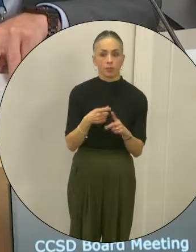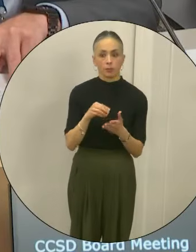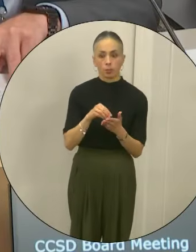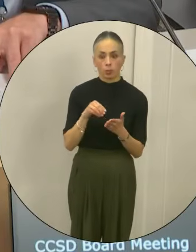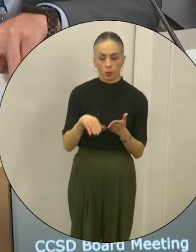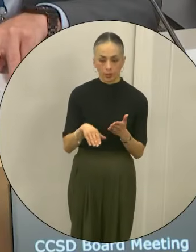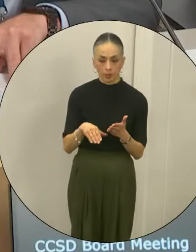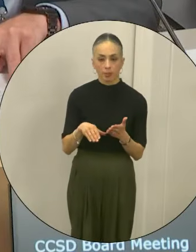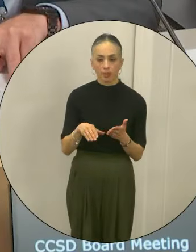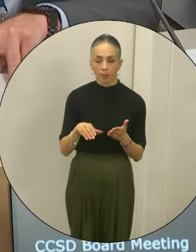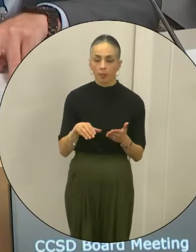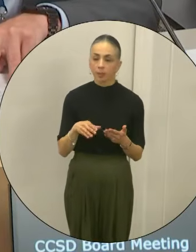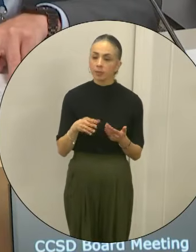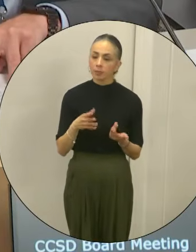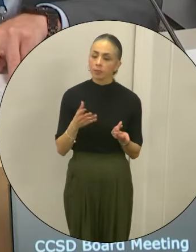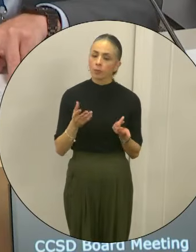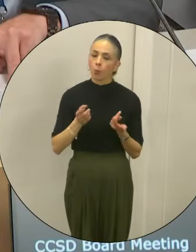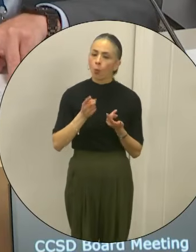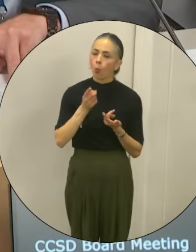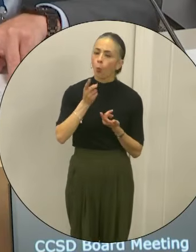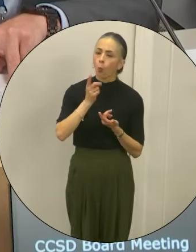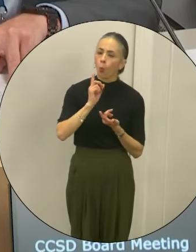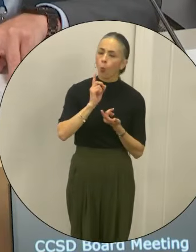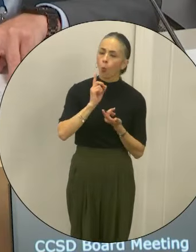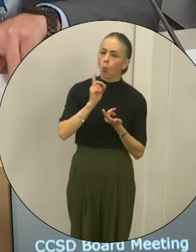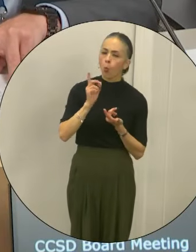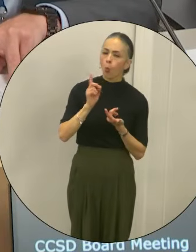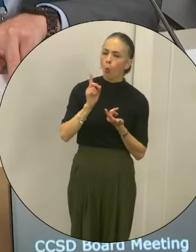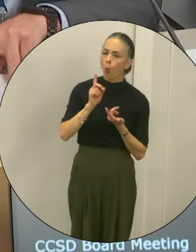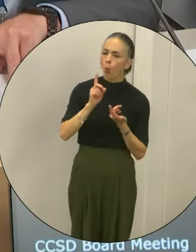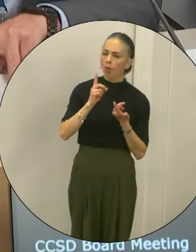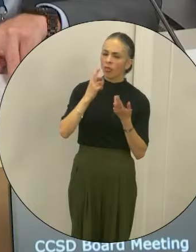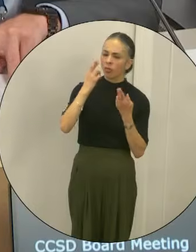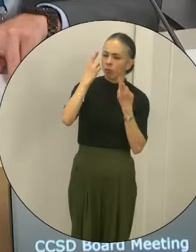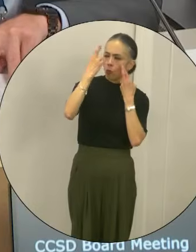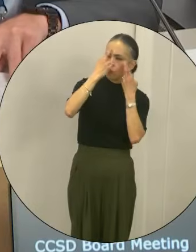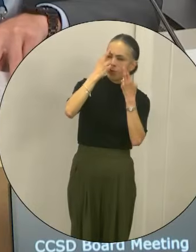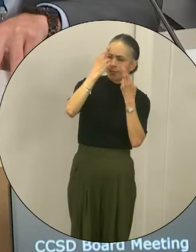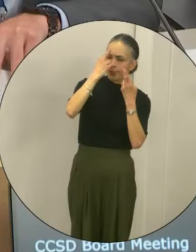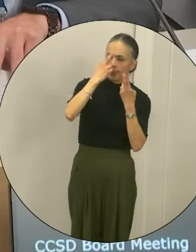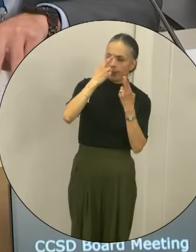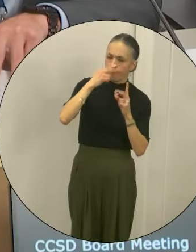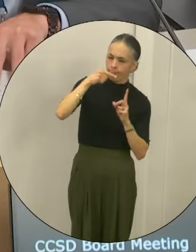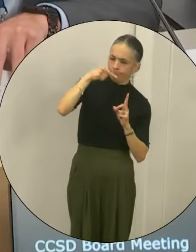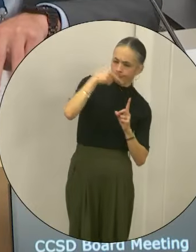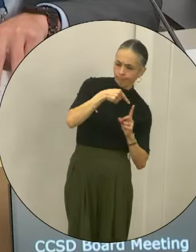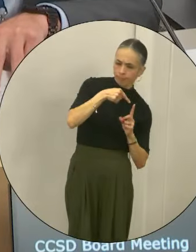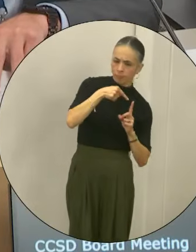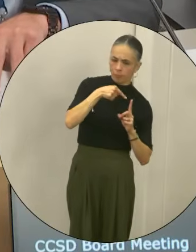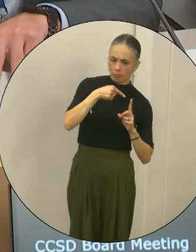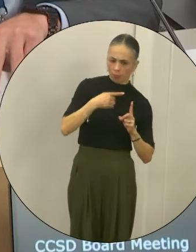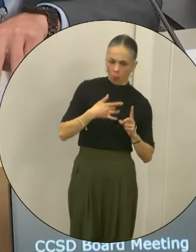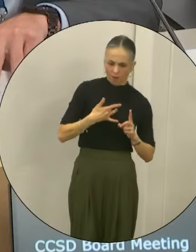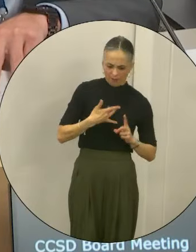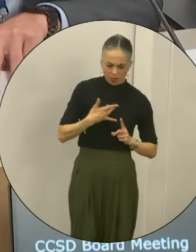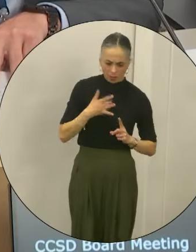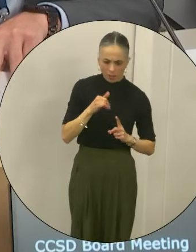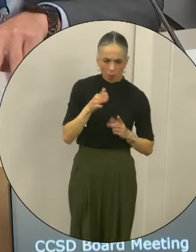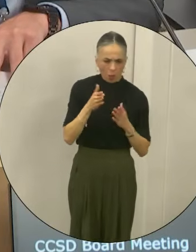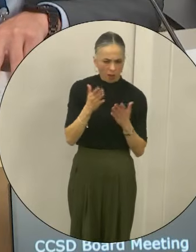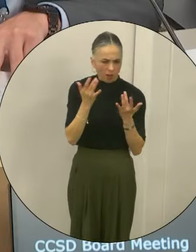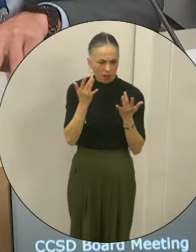far as where the core of or the root cause of these issues are coming in from. So we noticed